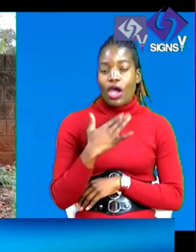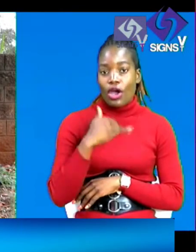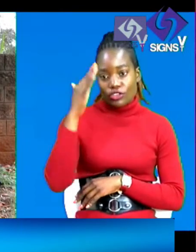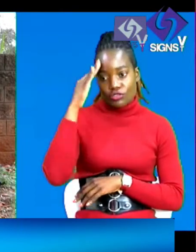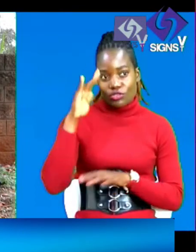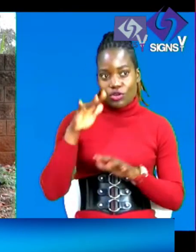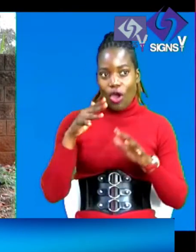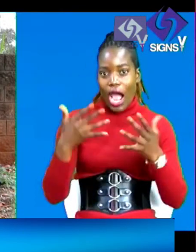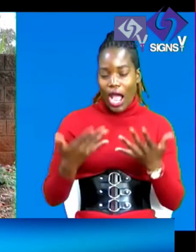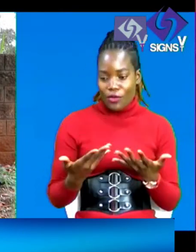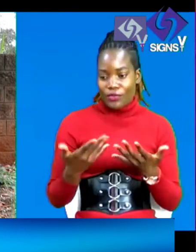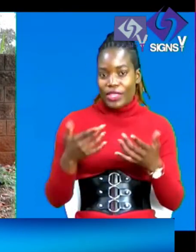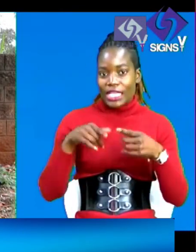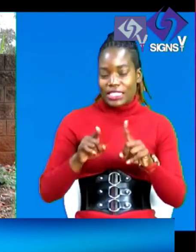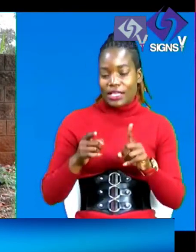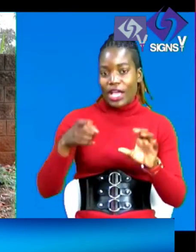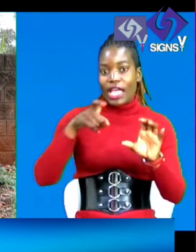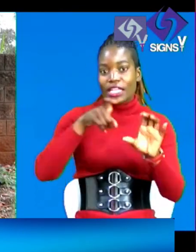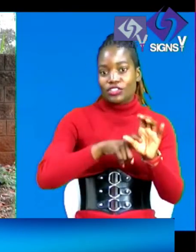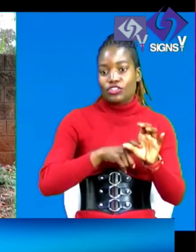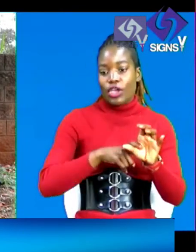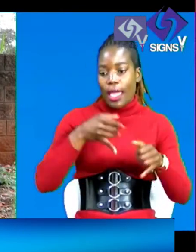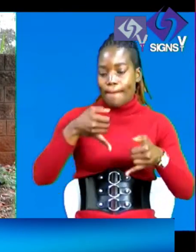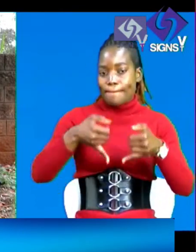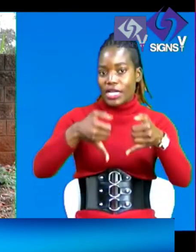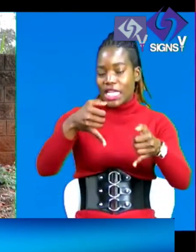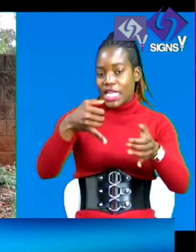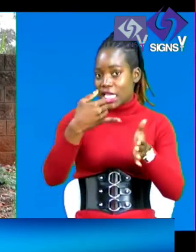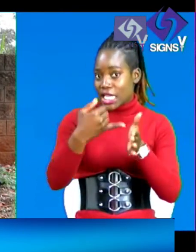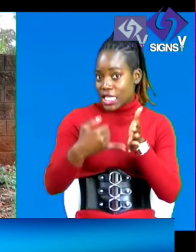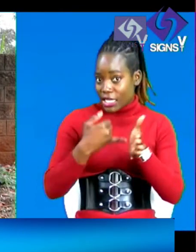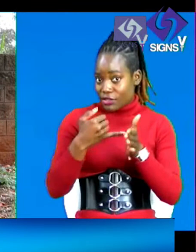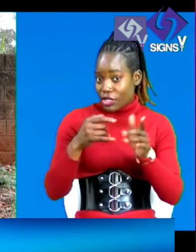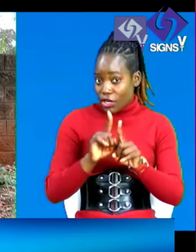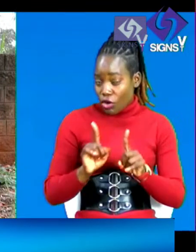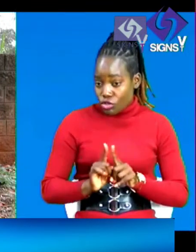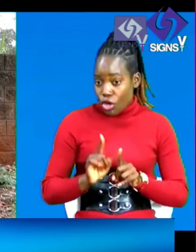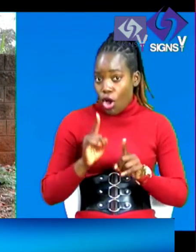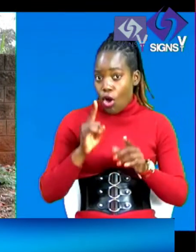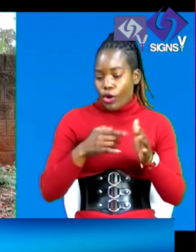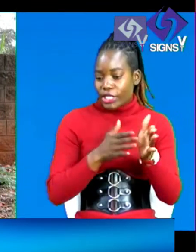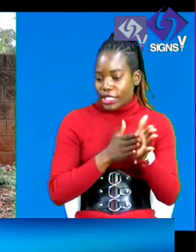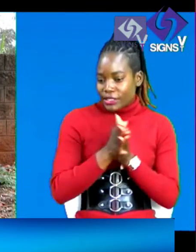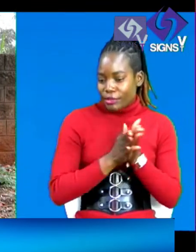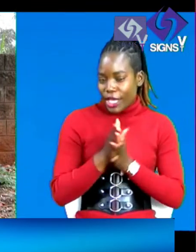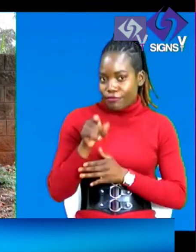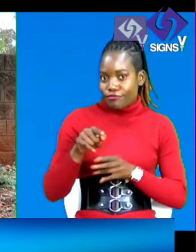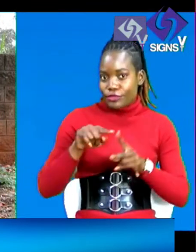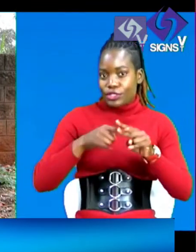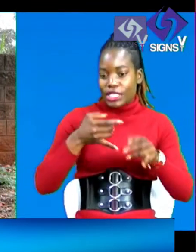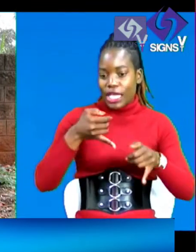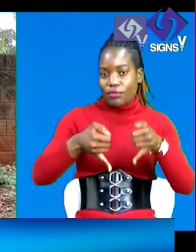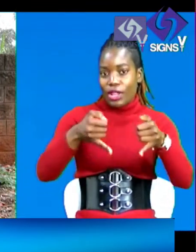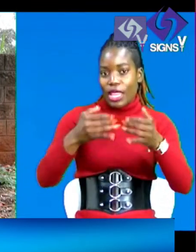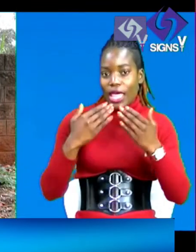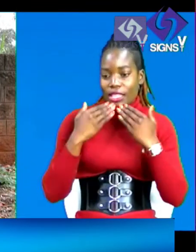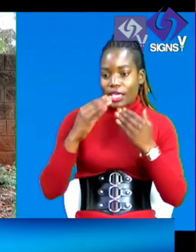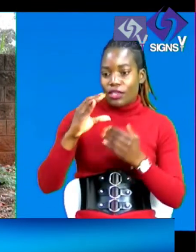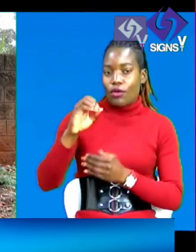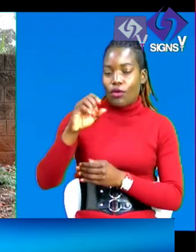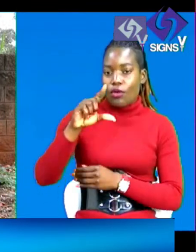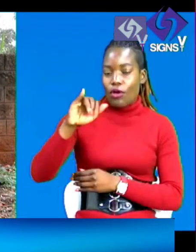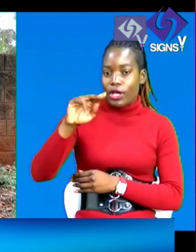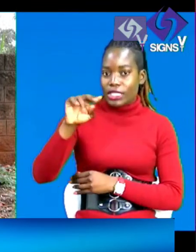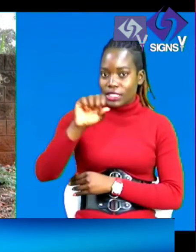how he came to join the modeling industry and what inspired him to modeling. So thank you, Collins, for